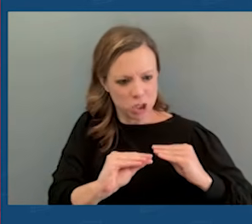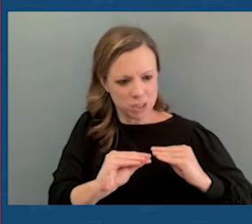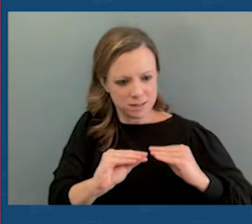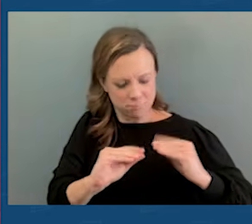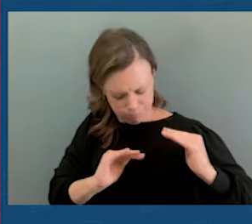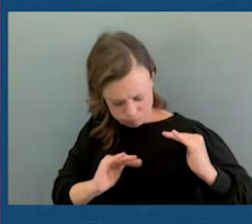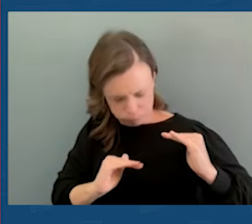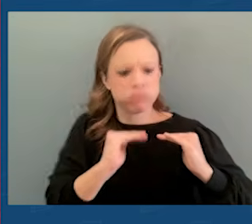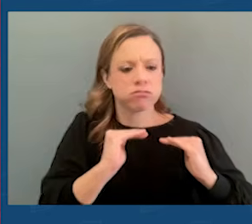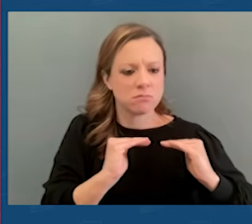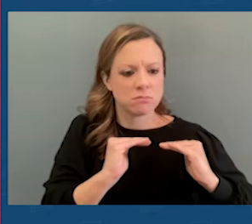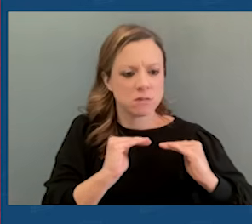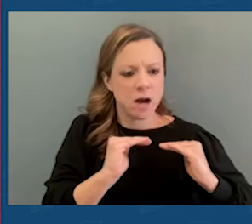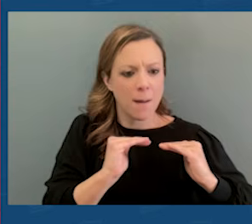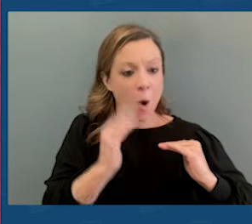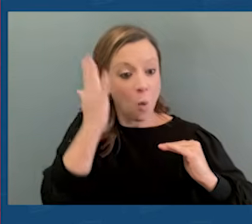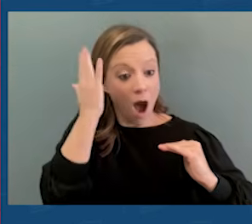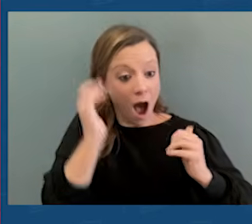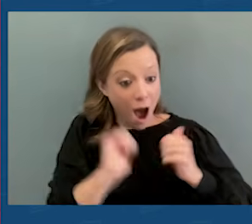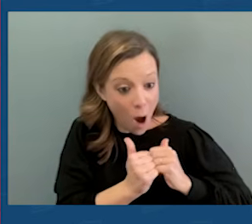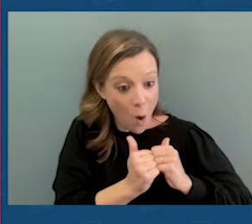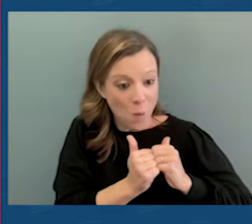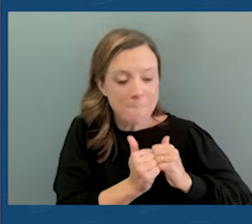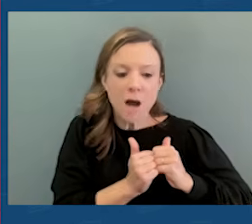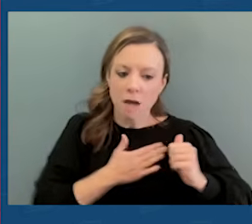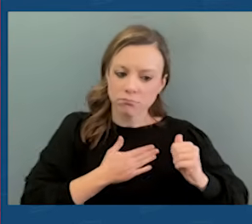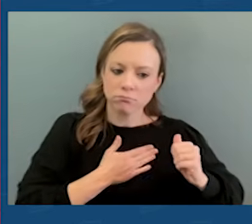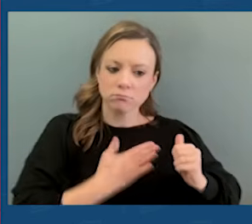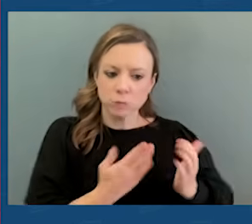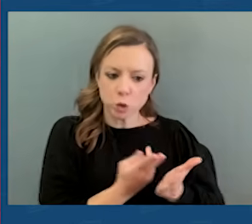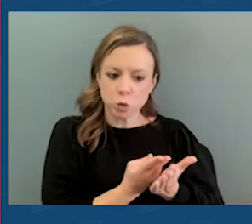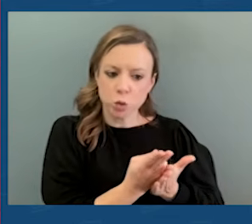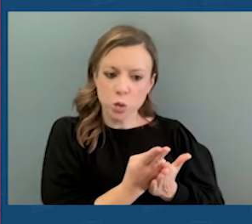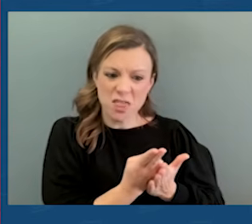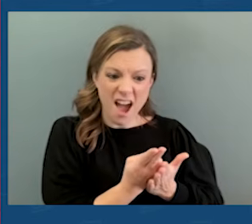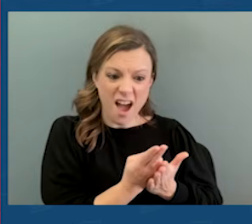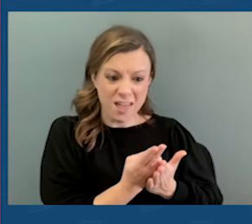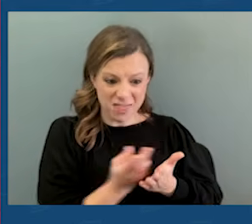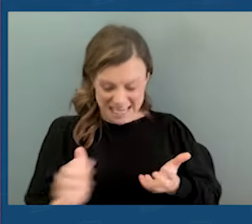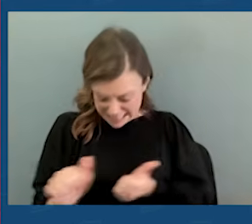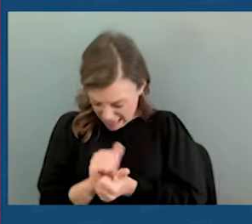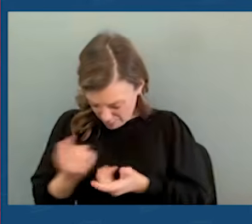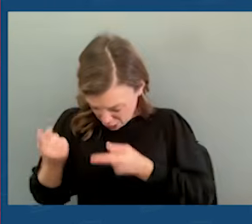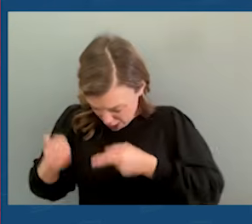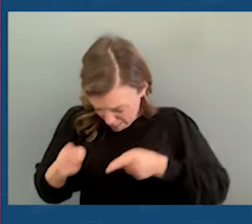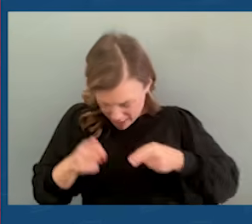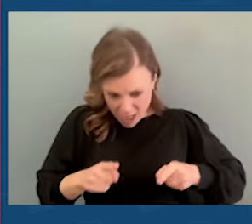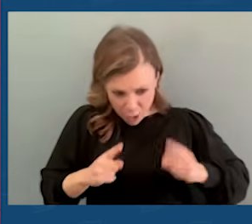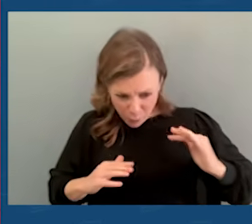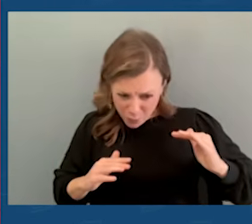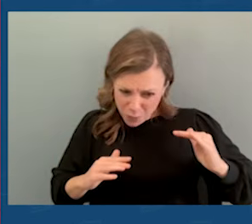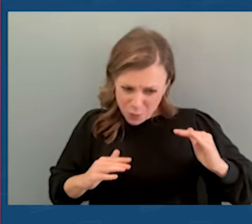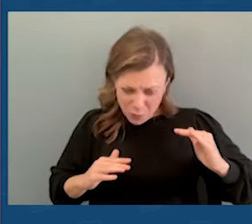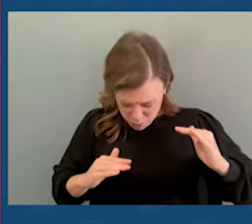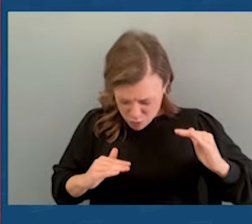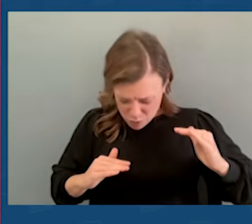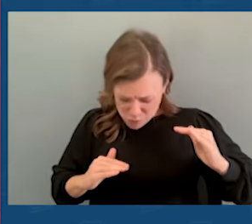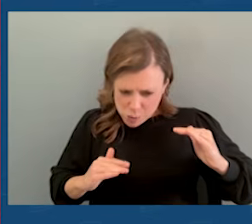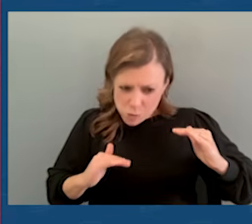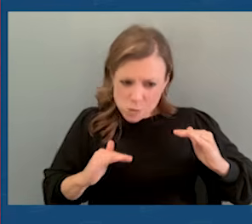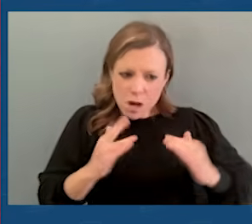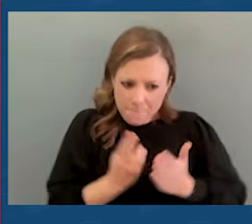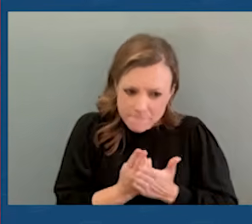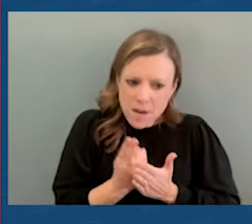by telling the truth about the damage that has been done. Now, we know that there are